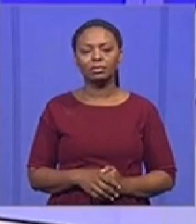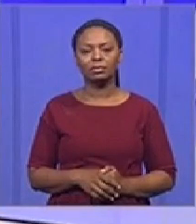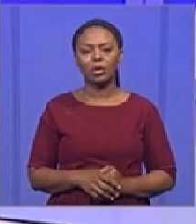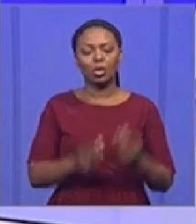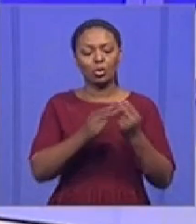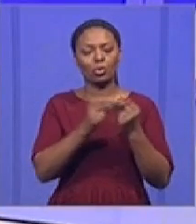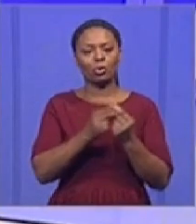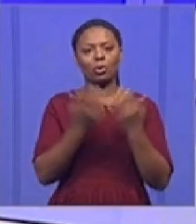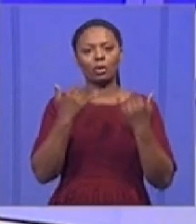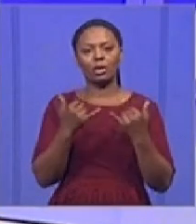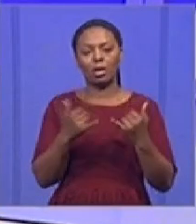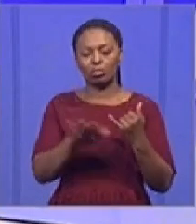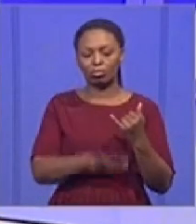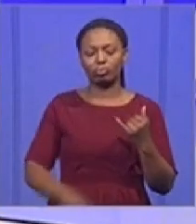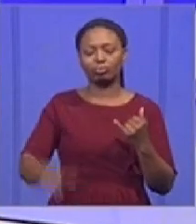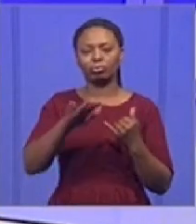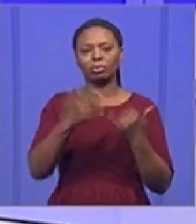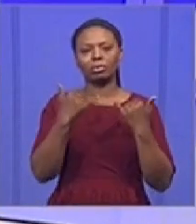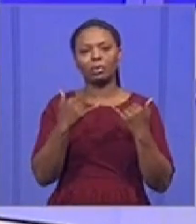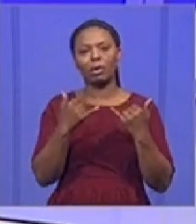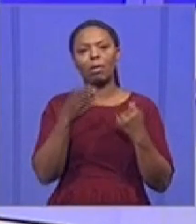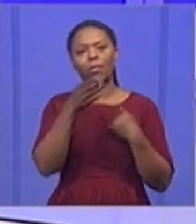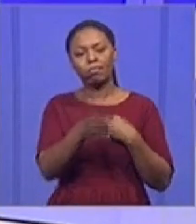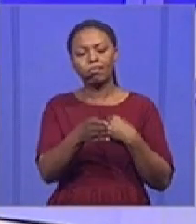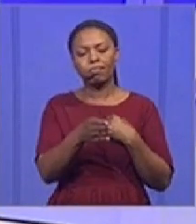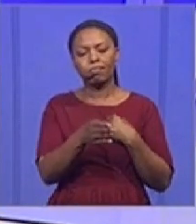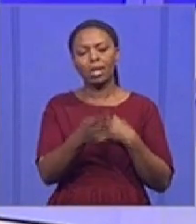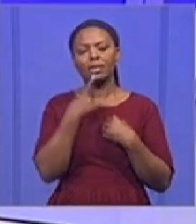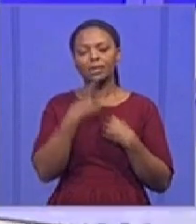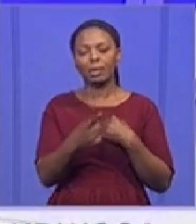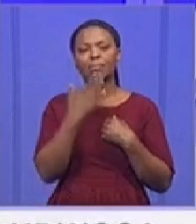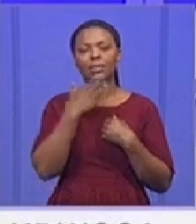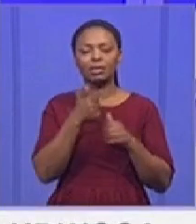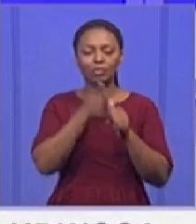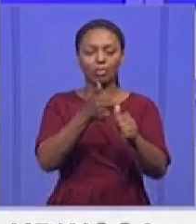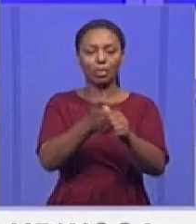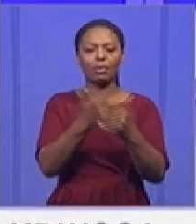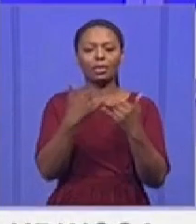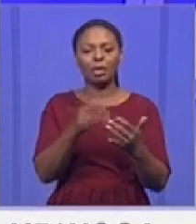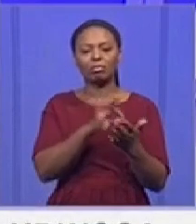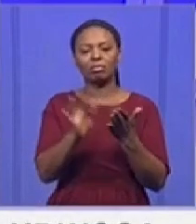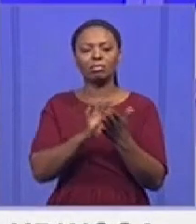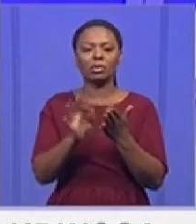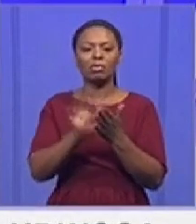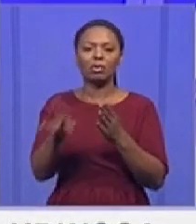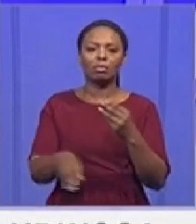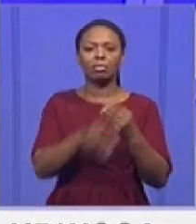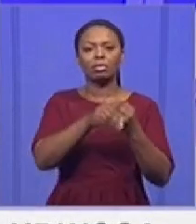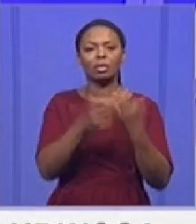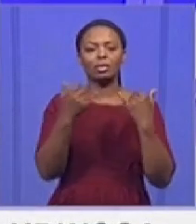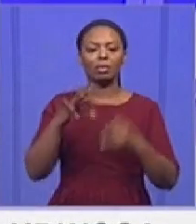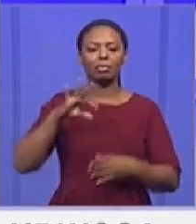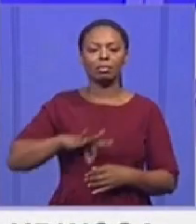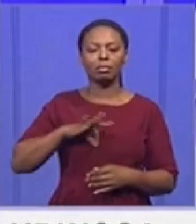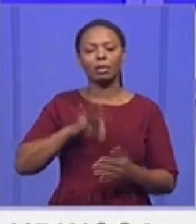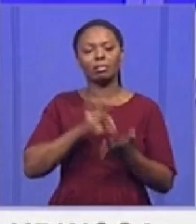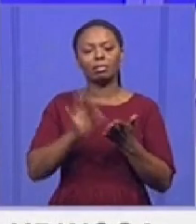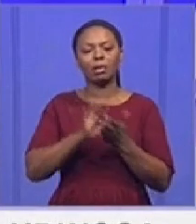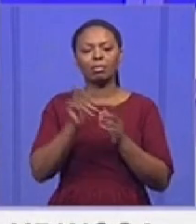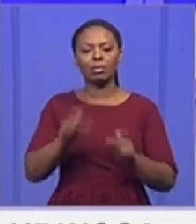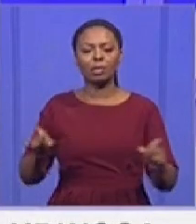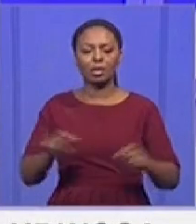Union ya badiri ba kwa malapeng e ikuela mo bathaping go obamela molao o mošwa wa dikoketso tsa dituelo tsa badiri ka diperesente